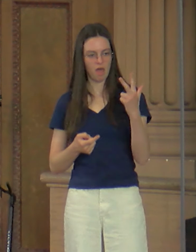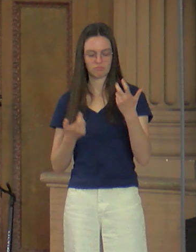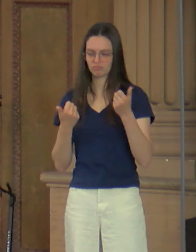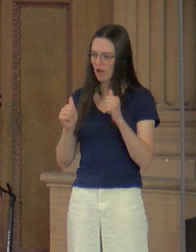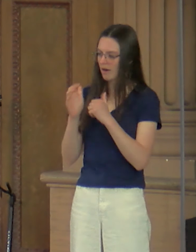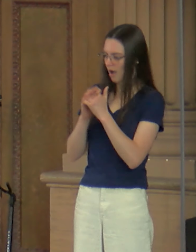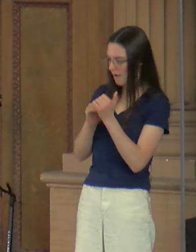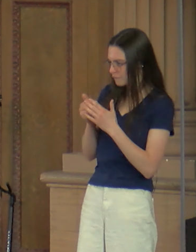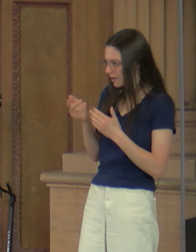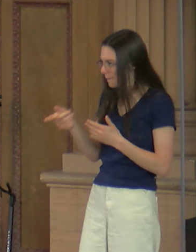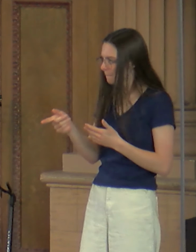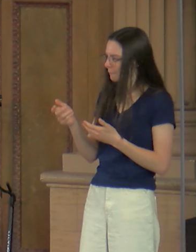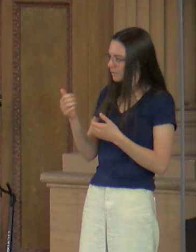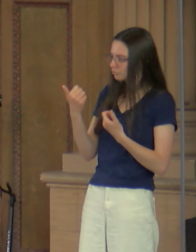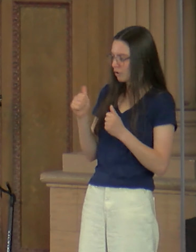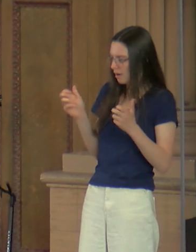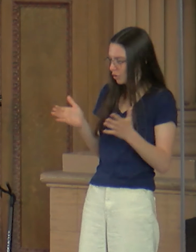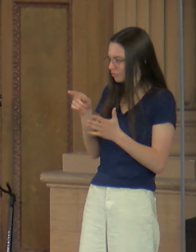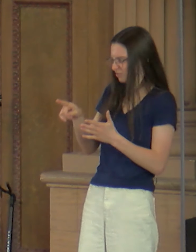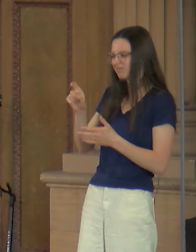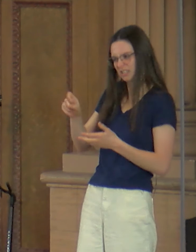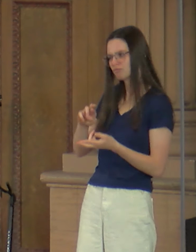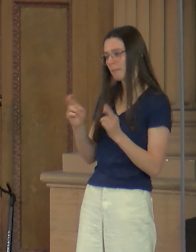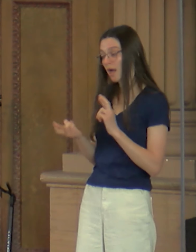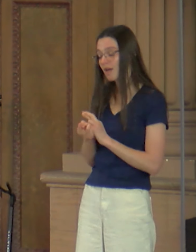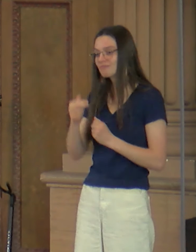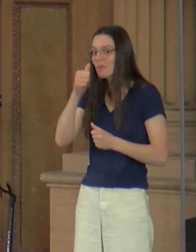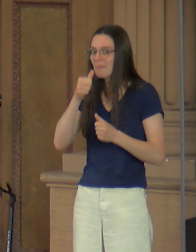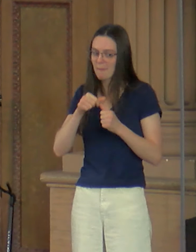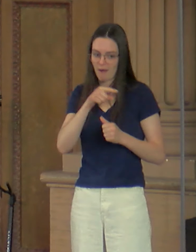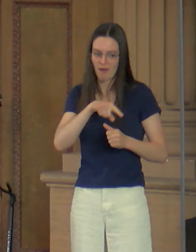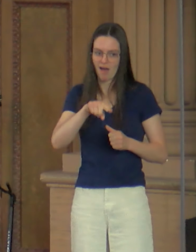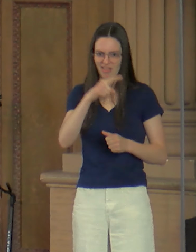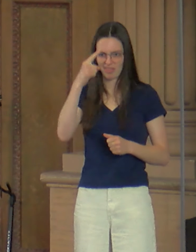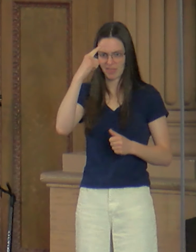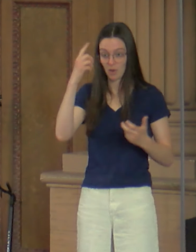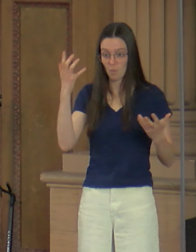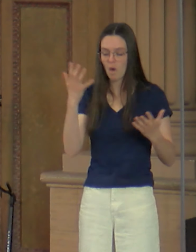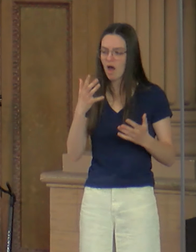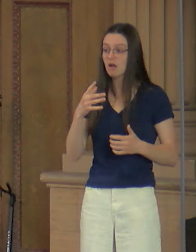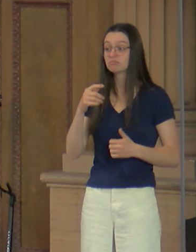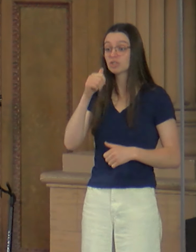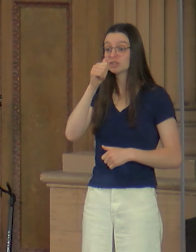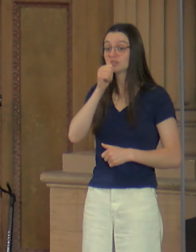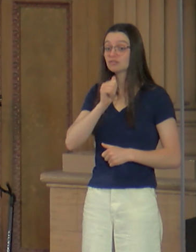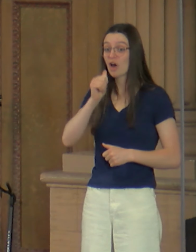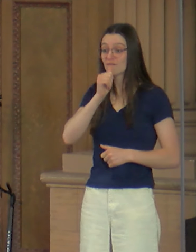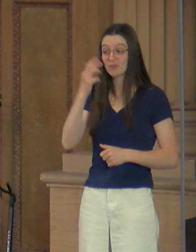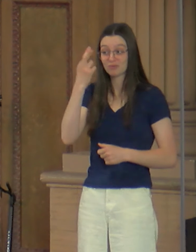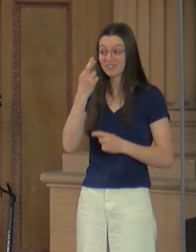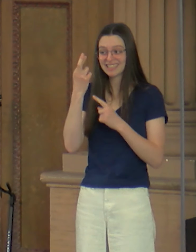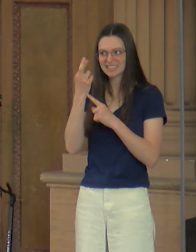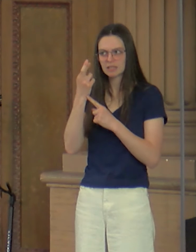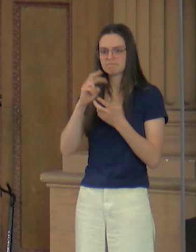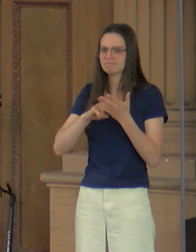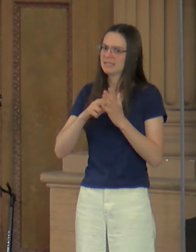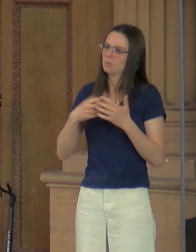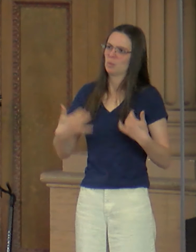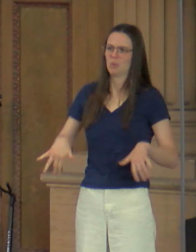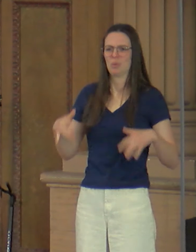repentance. Because remember, in their minds, you don't suffer like Job suffers without having done something really